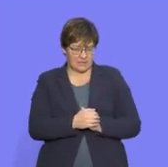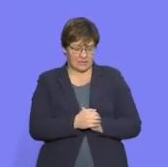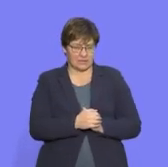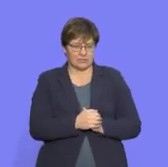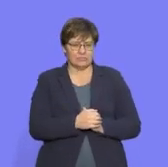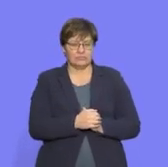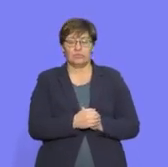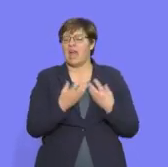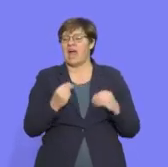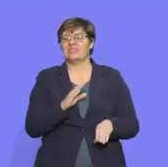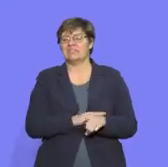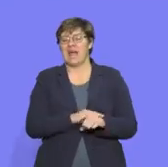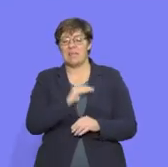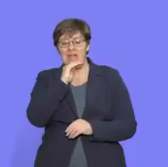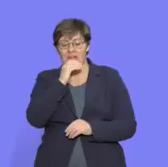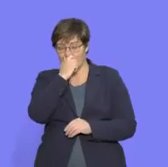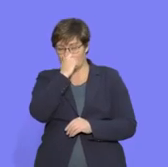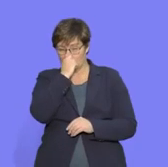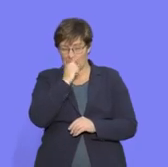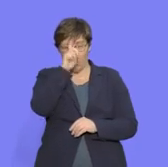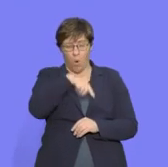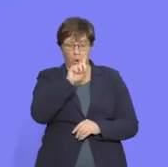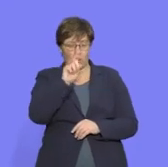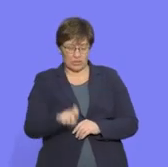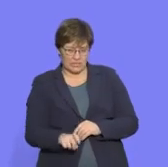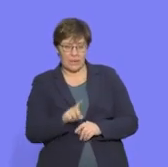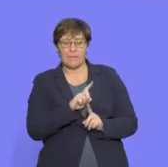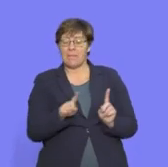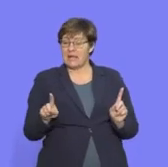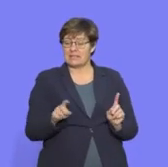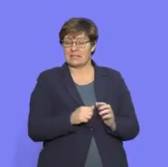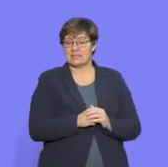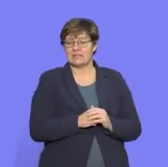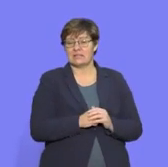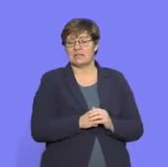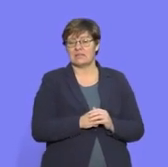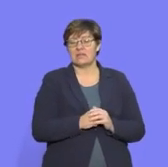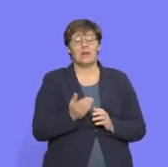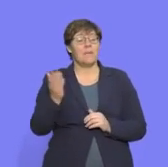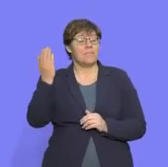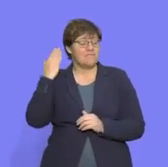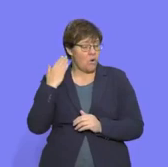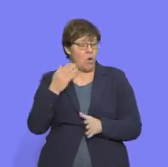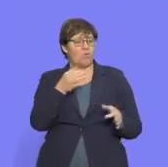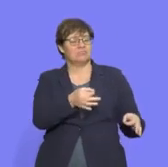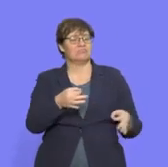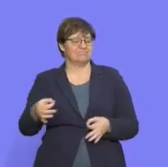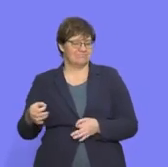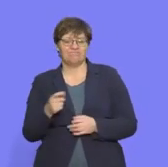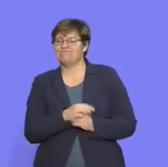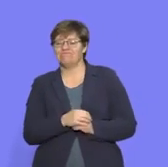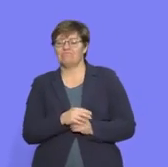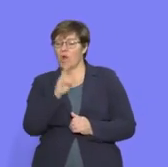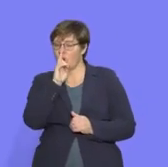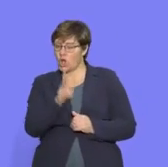going to have enough time to do all of the questions, but I'm afraid going through past papers, it